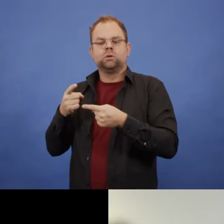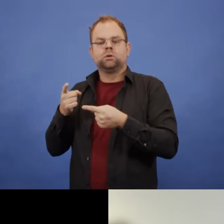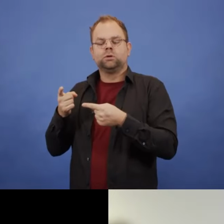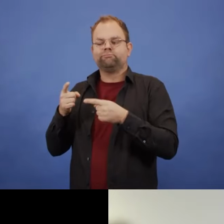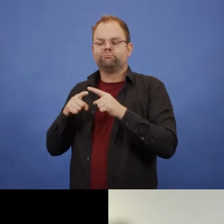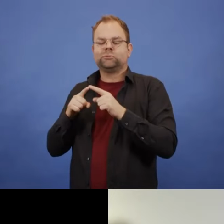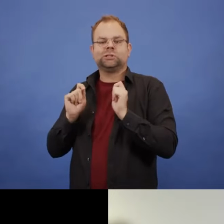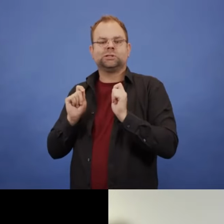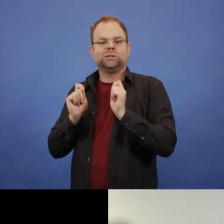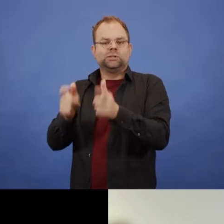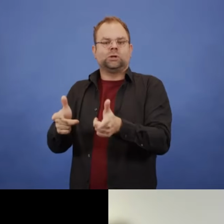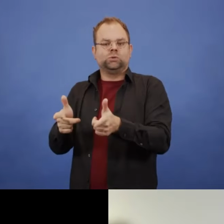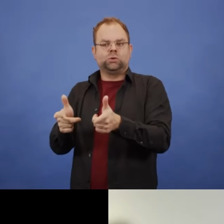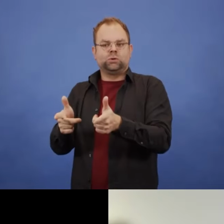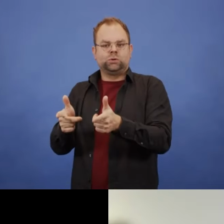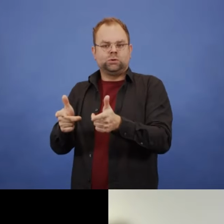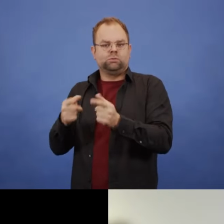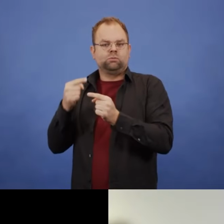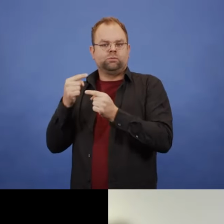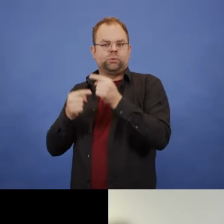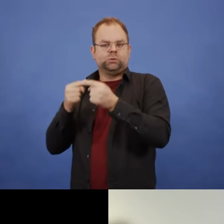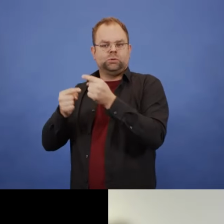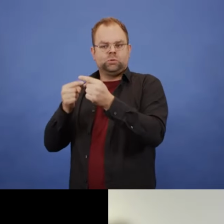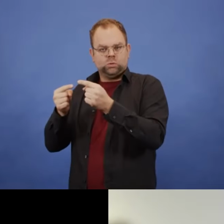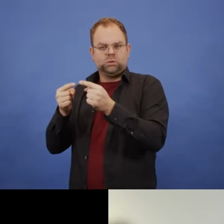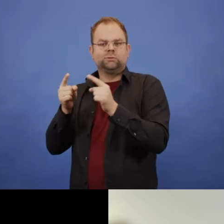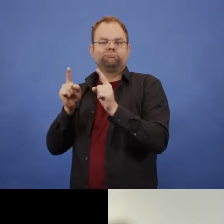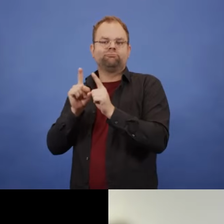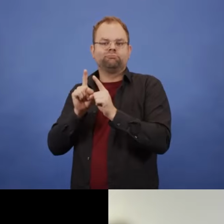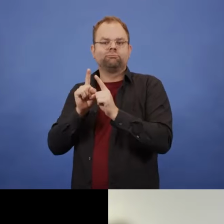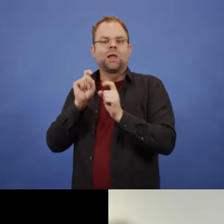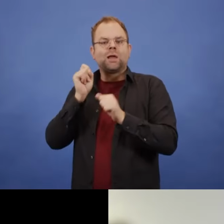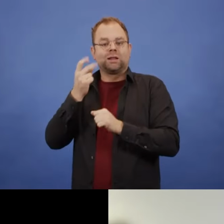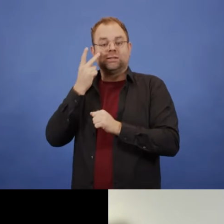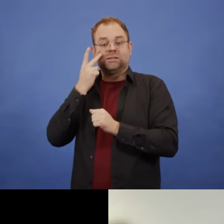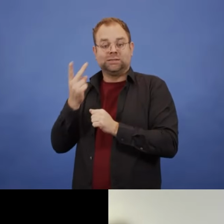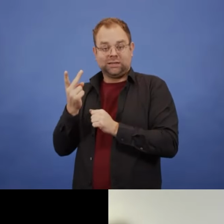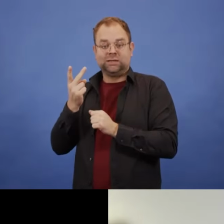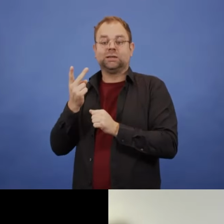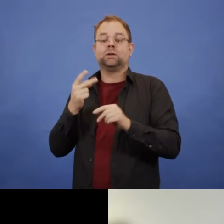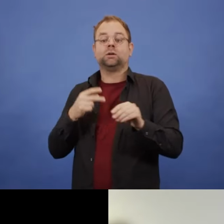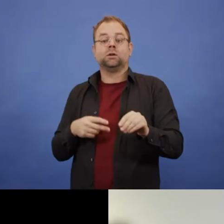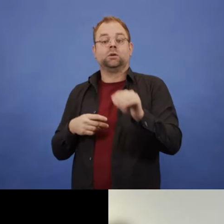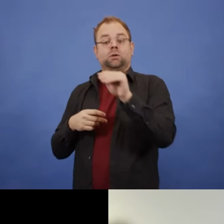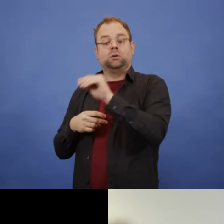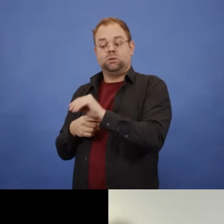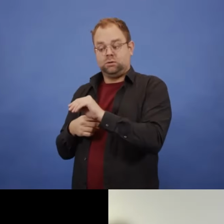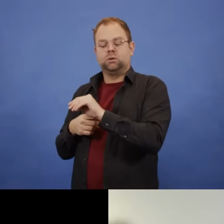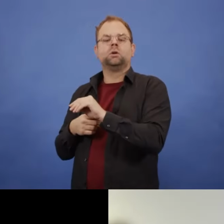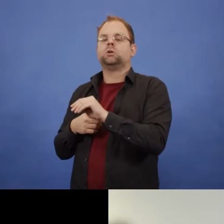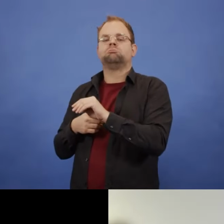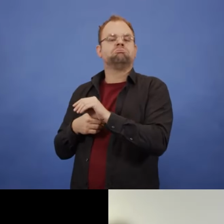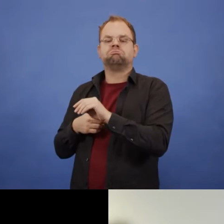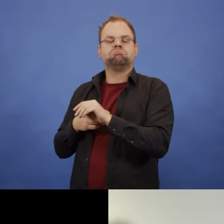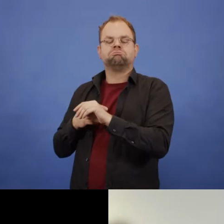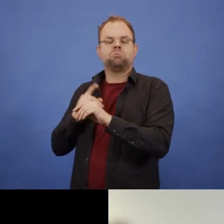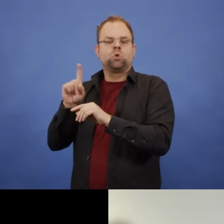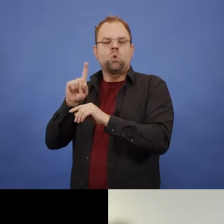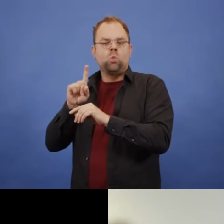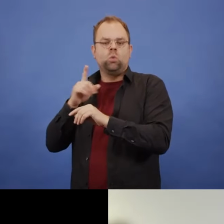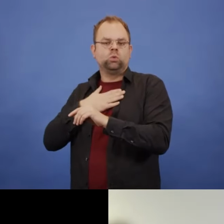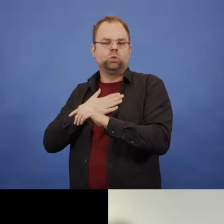be seized. This is voluntary repatriation or voluntary return when the situation is better in the country,